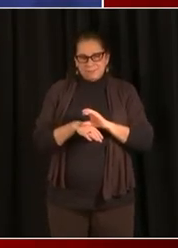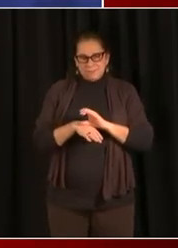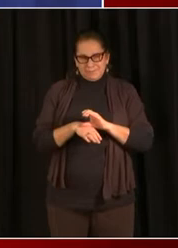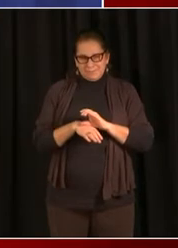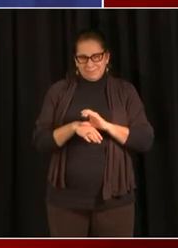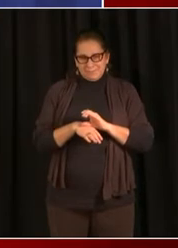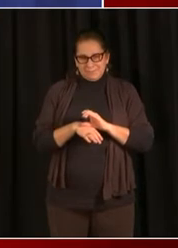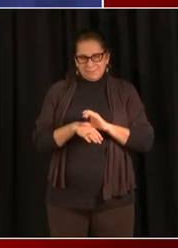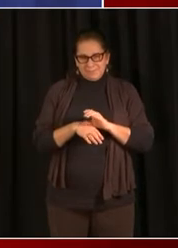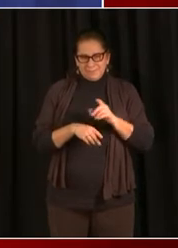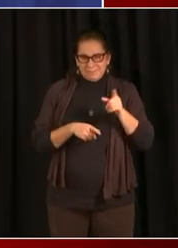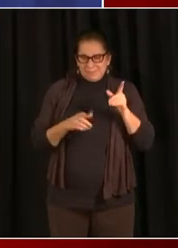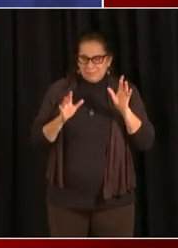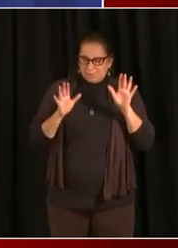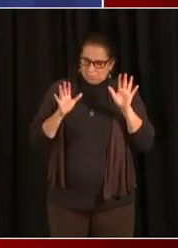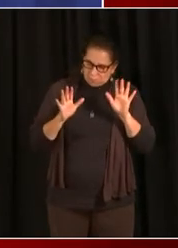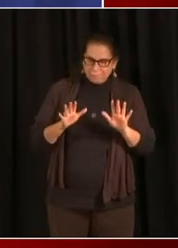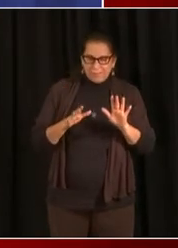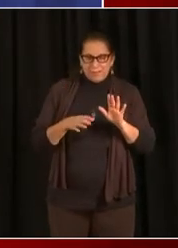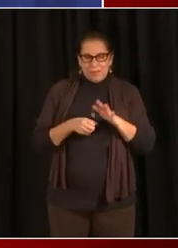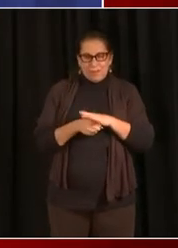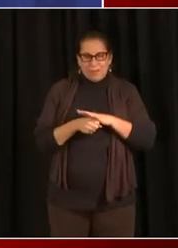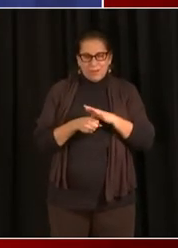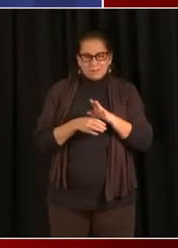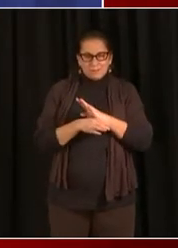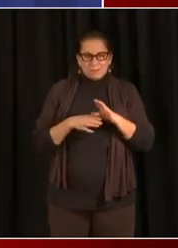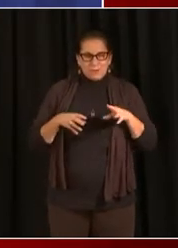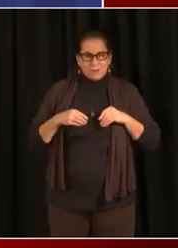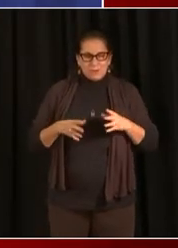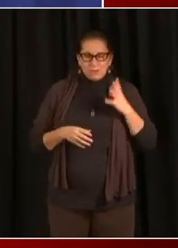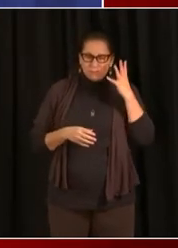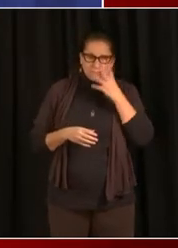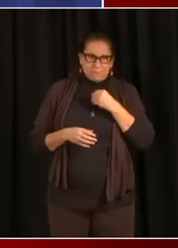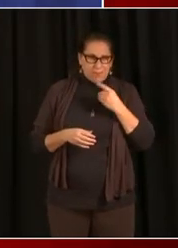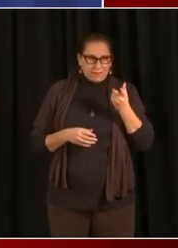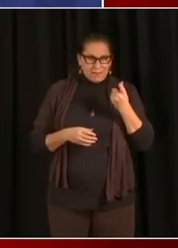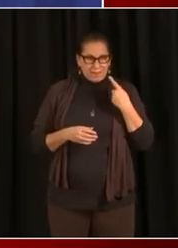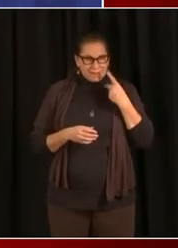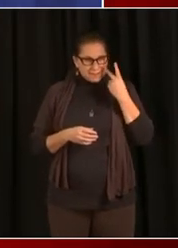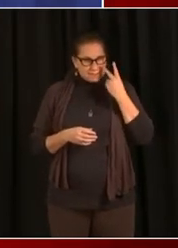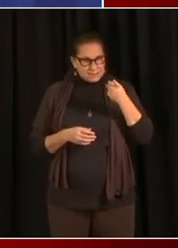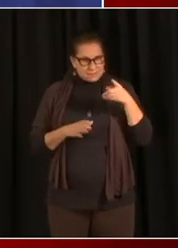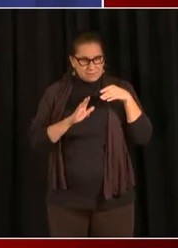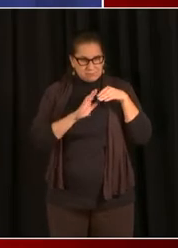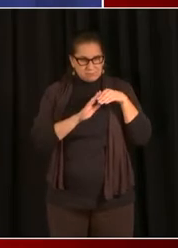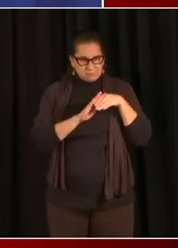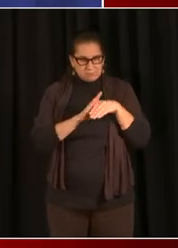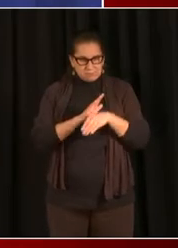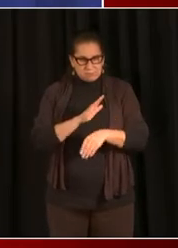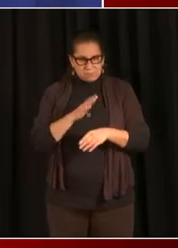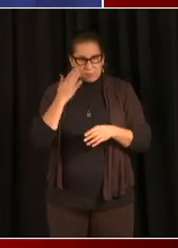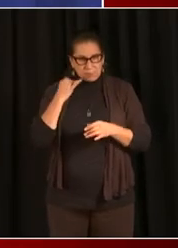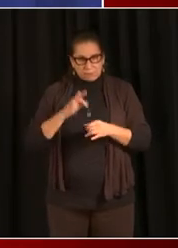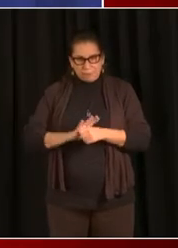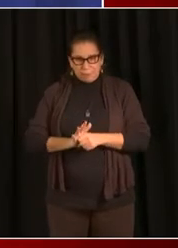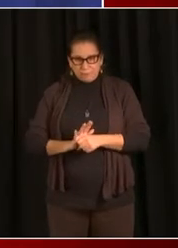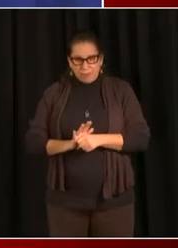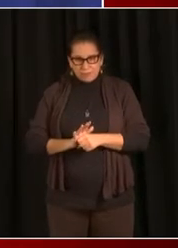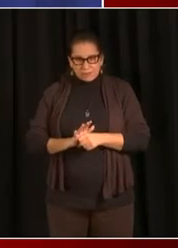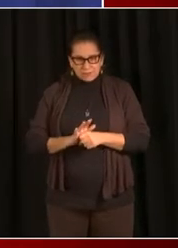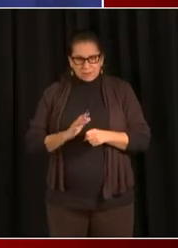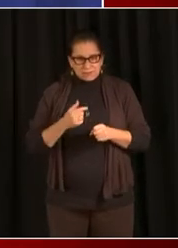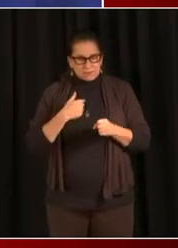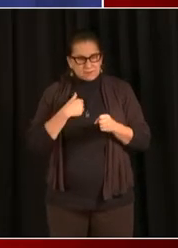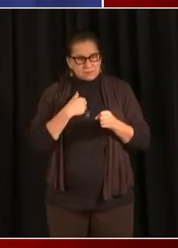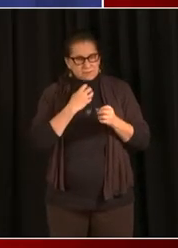is business owners of a unbelievable business, but really seeing the inspiration and the passion, the spirit